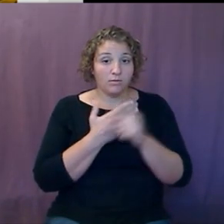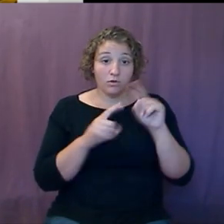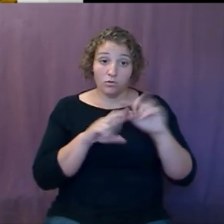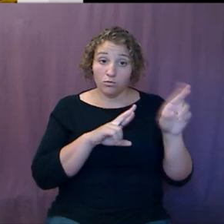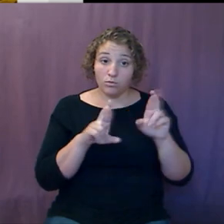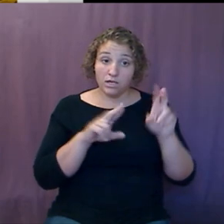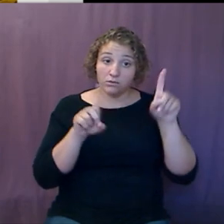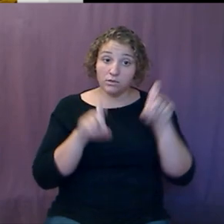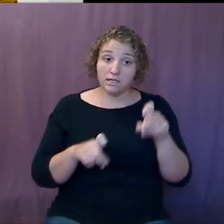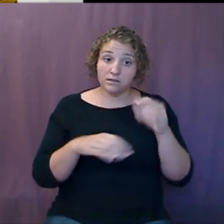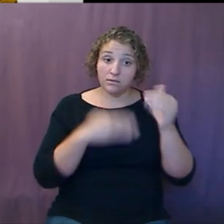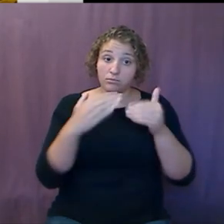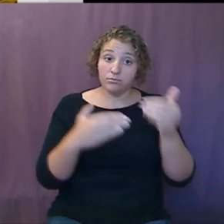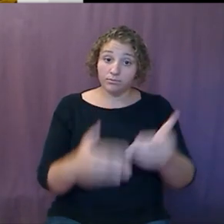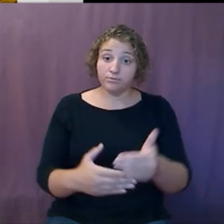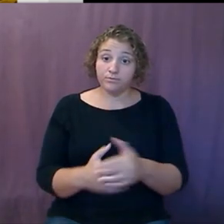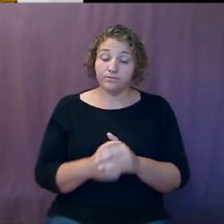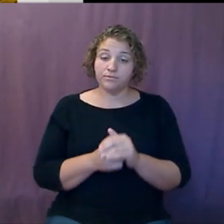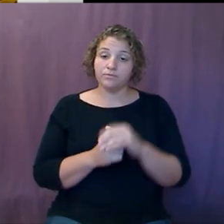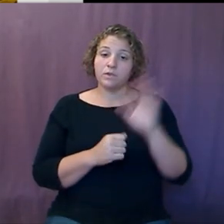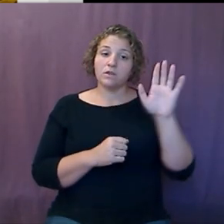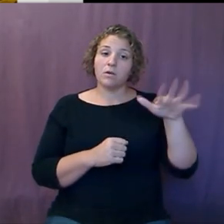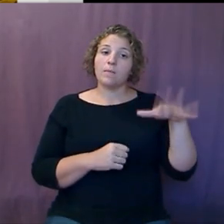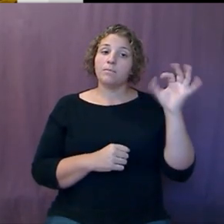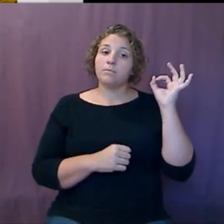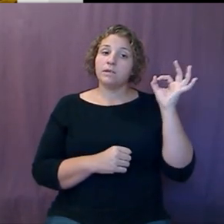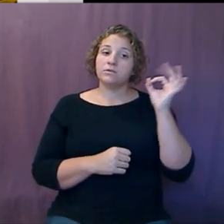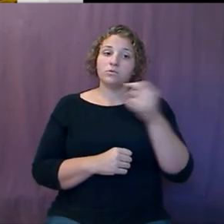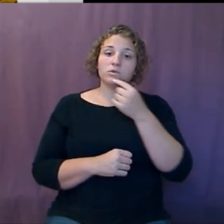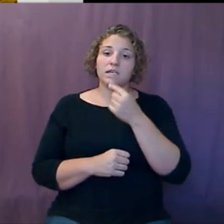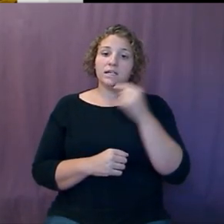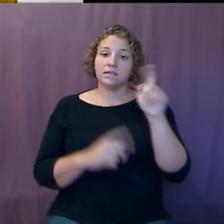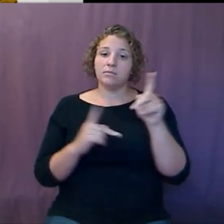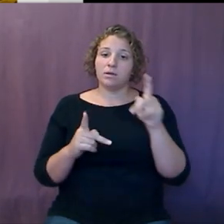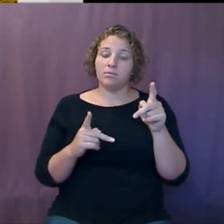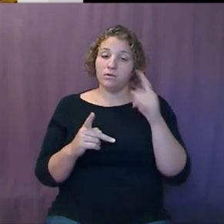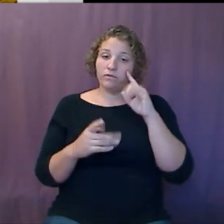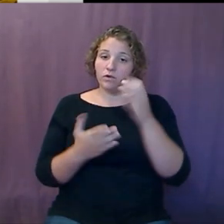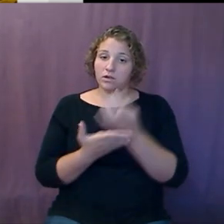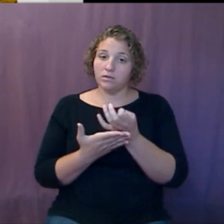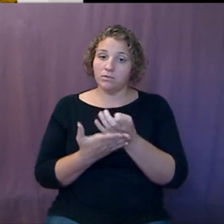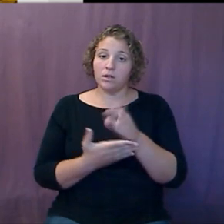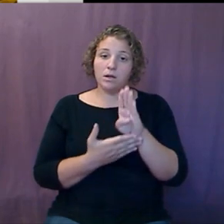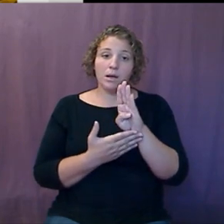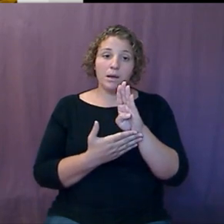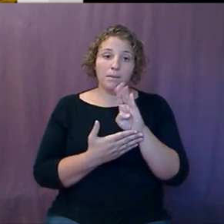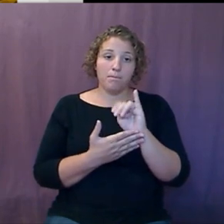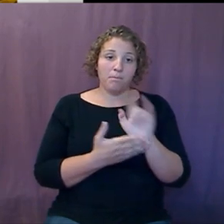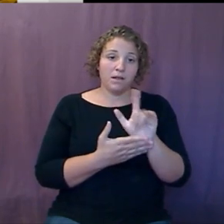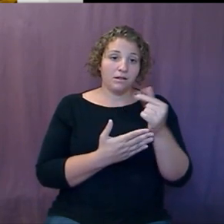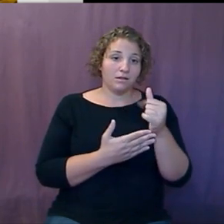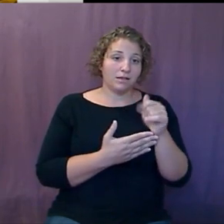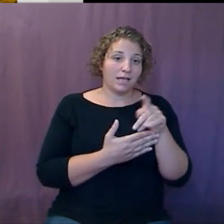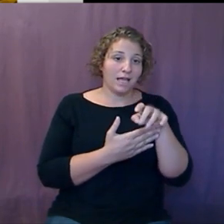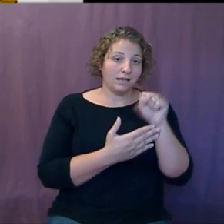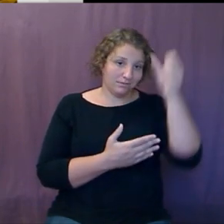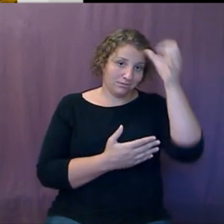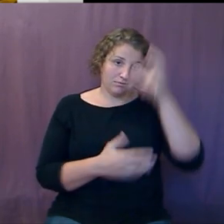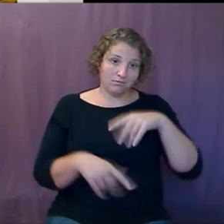it out so pastor are you saying that these folks and say for example bill gates he's the antichrist i'm not saying that